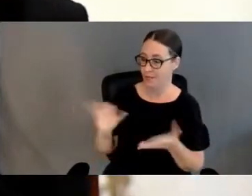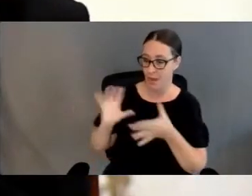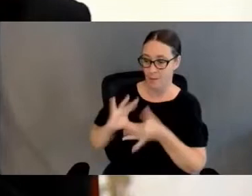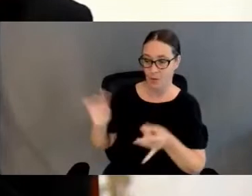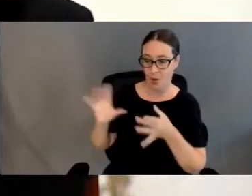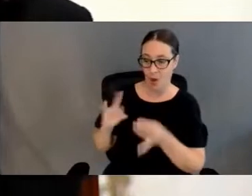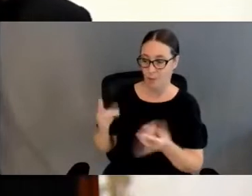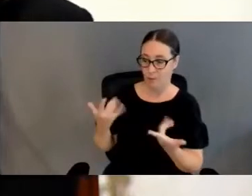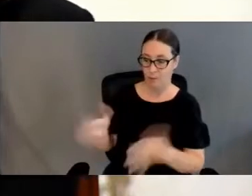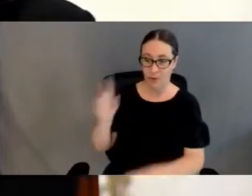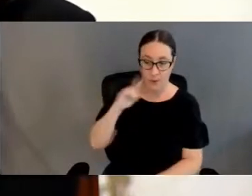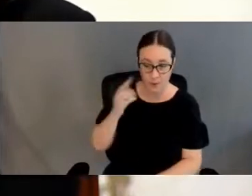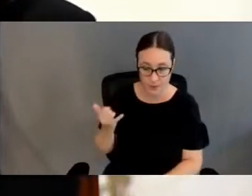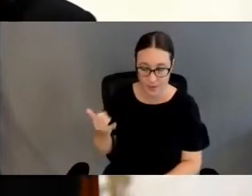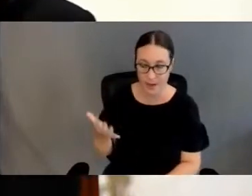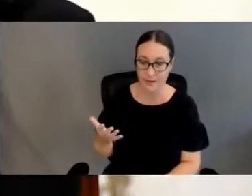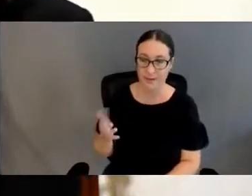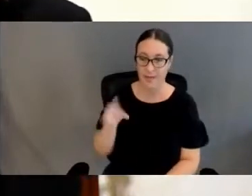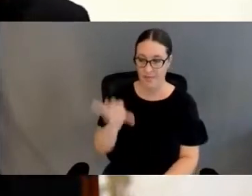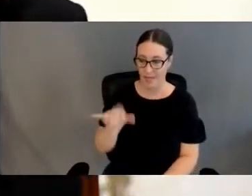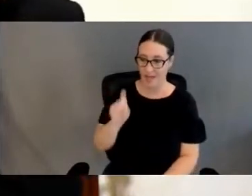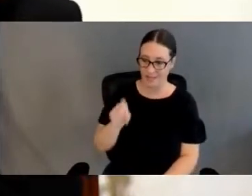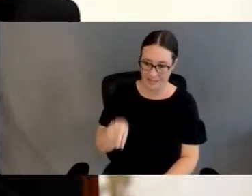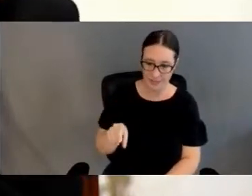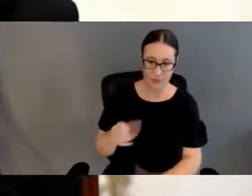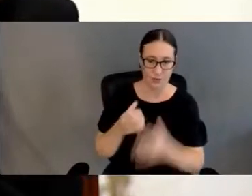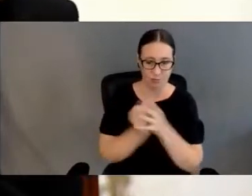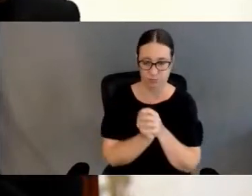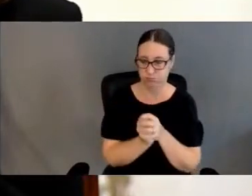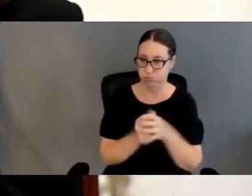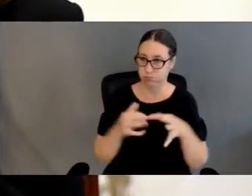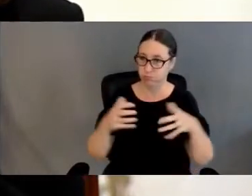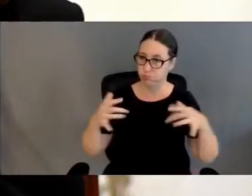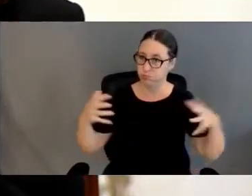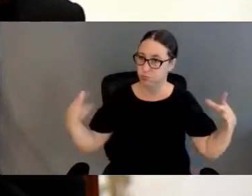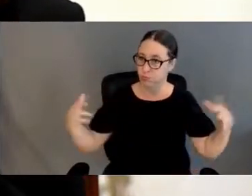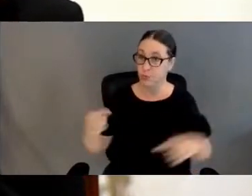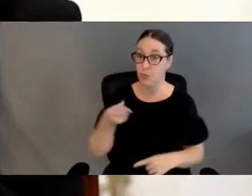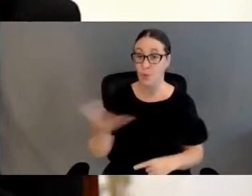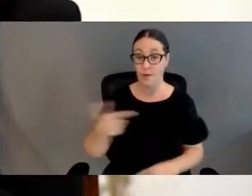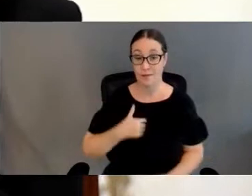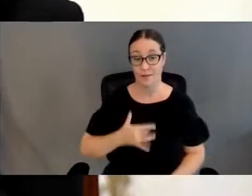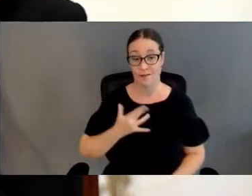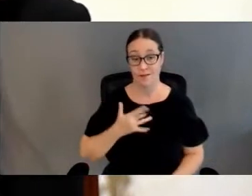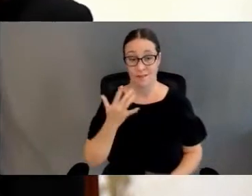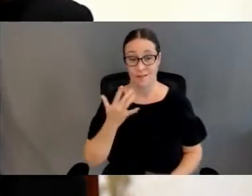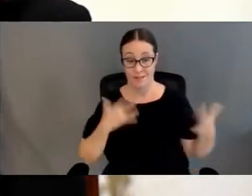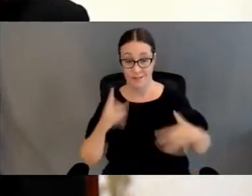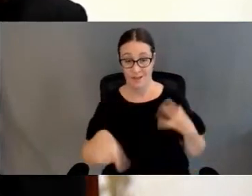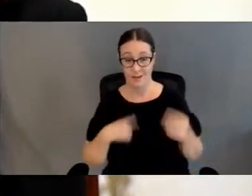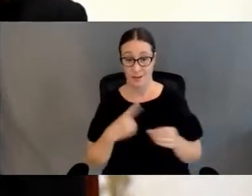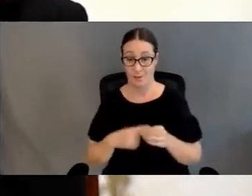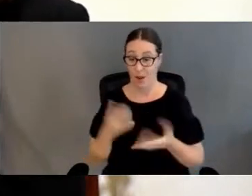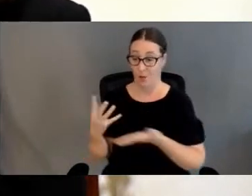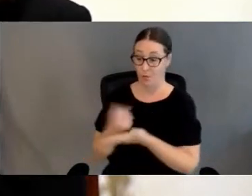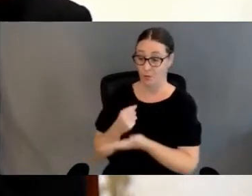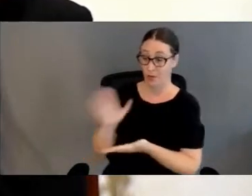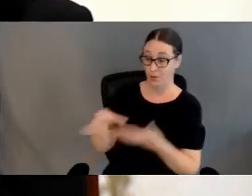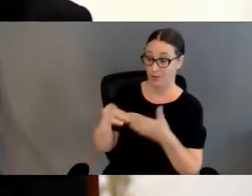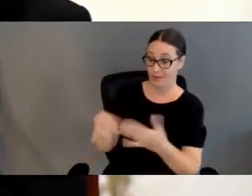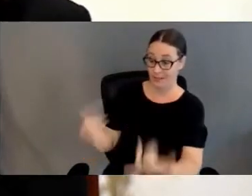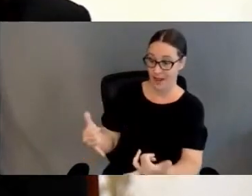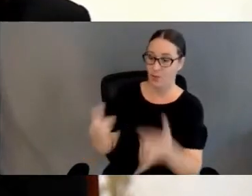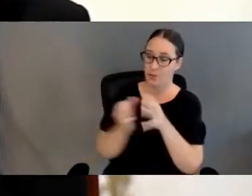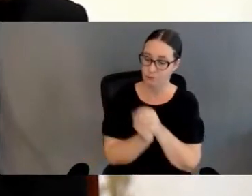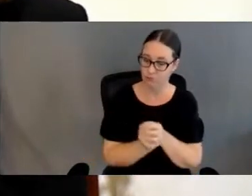group today, we need to scale this. And so one of the things that I think is so exciting about what Treasury is leading is scaling the effort, and